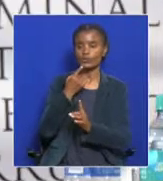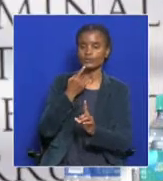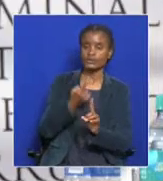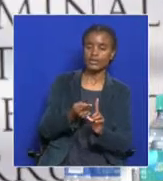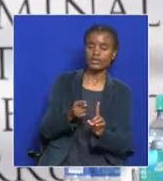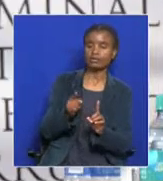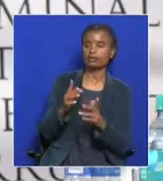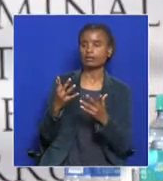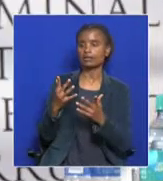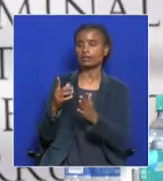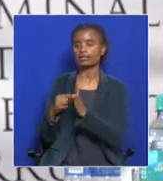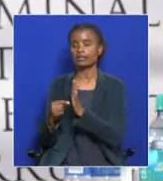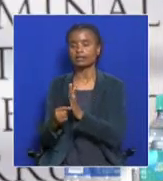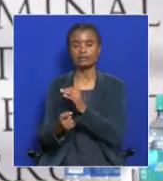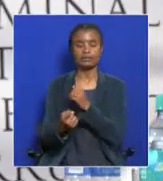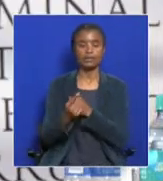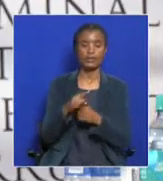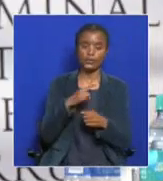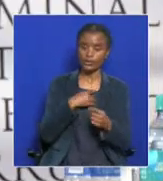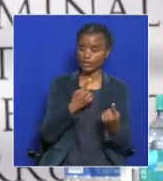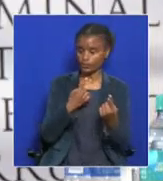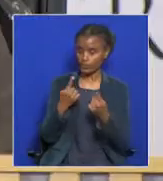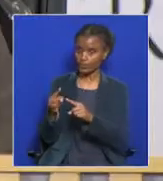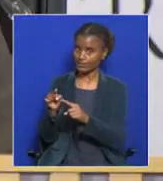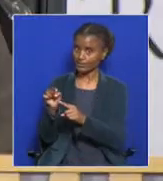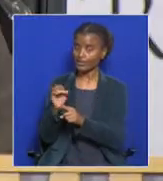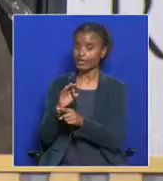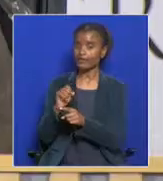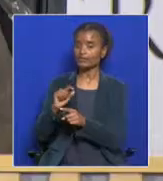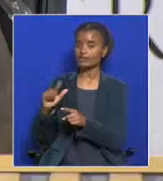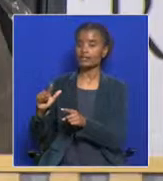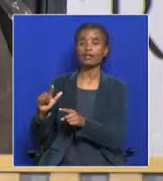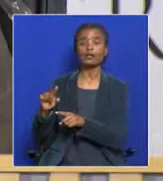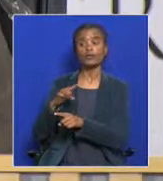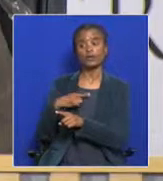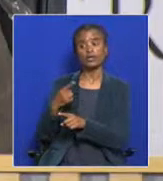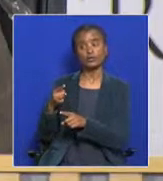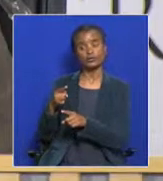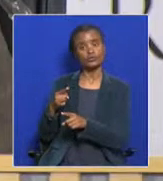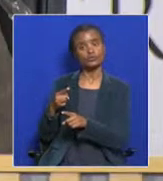to FSL Amazim Toti to chase up on drugs for which you had no responsibility,